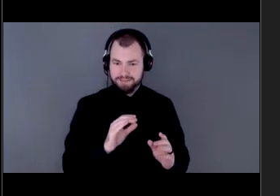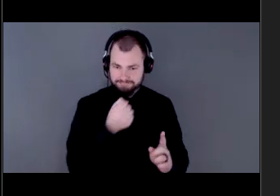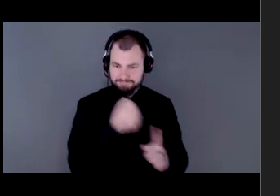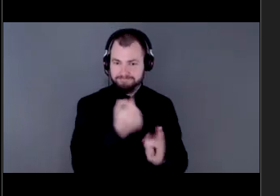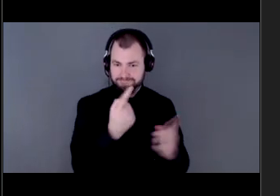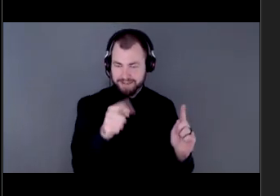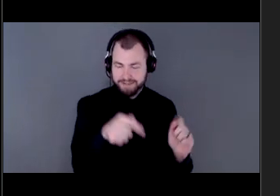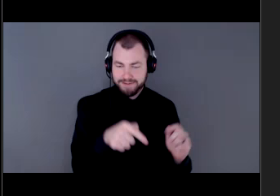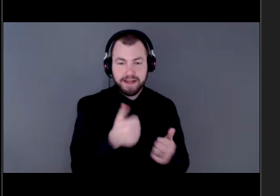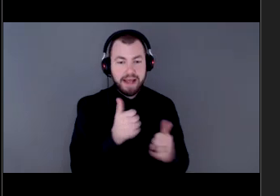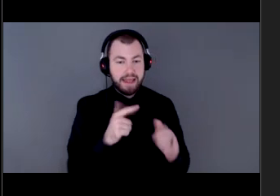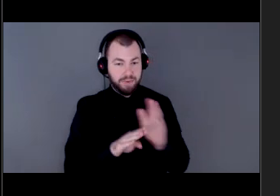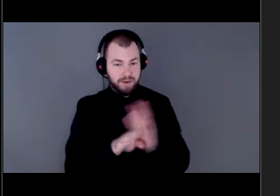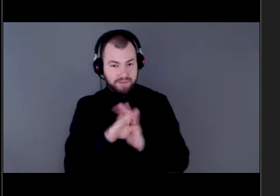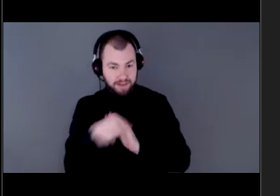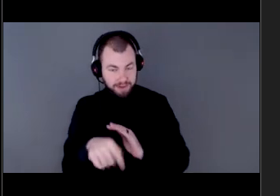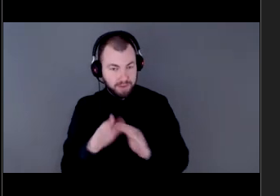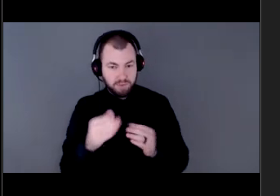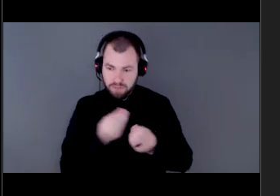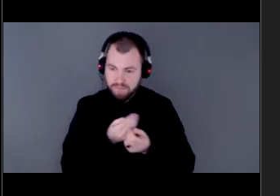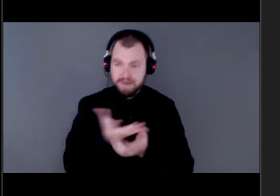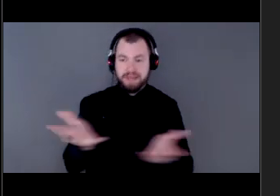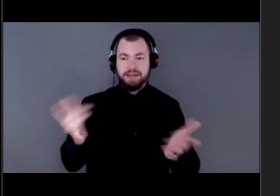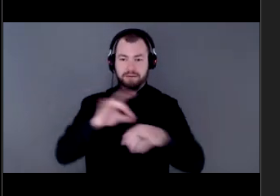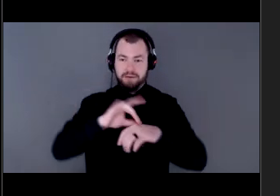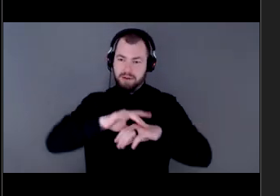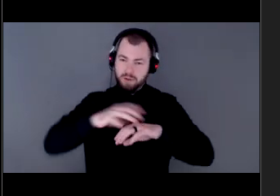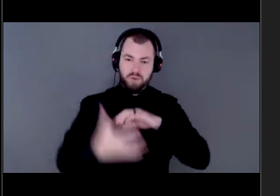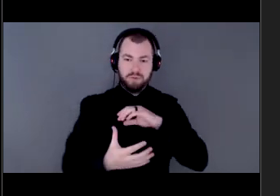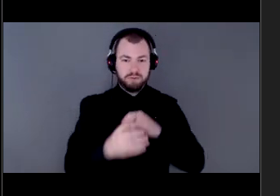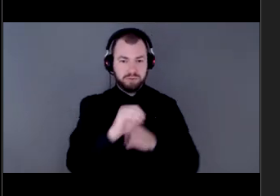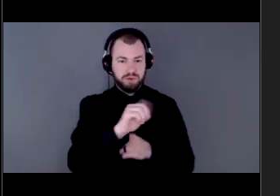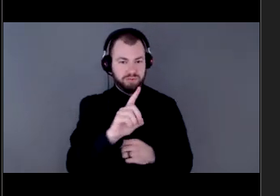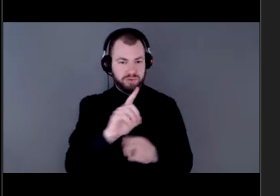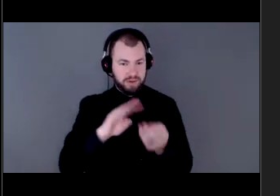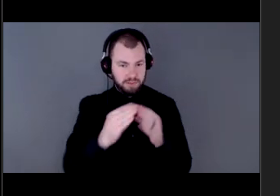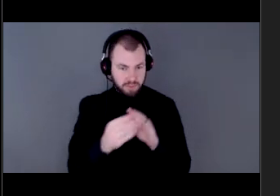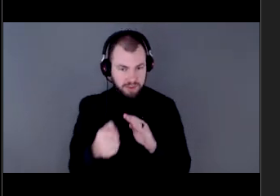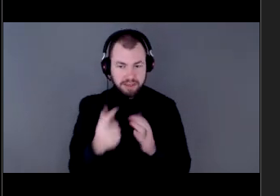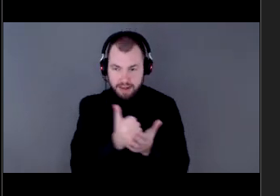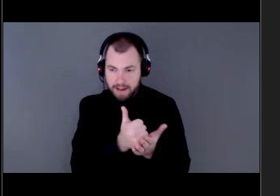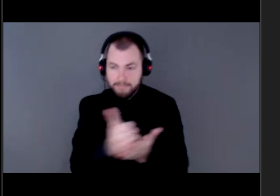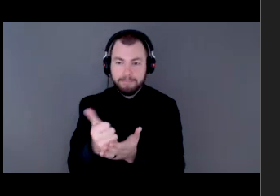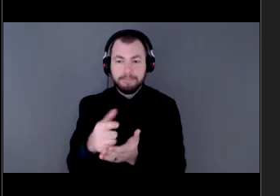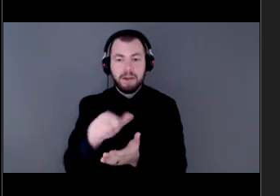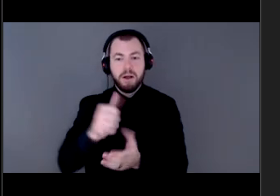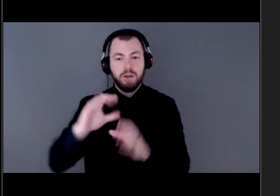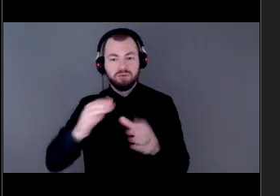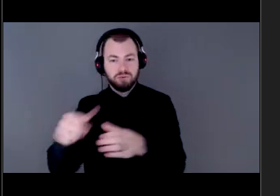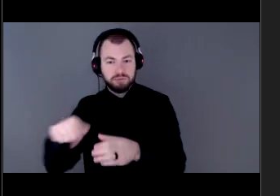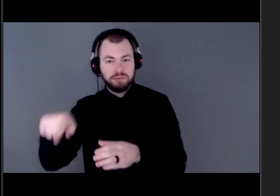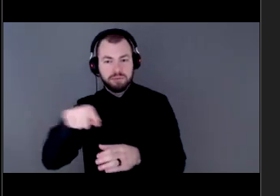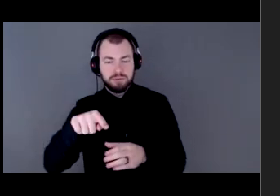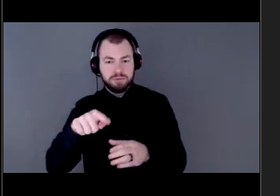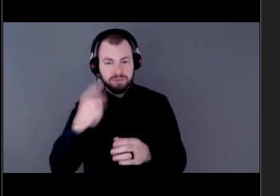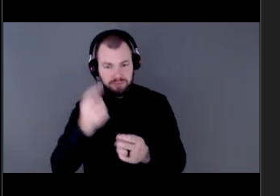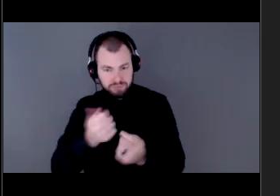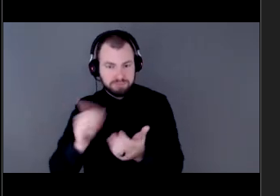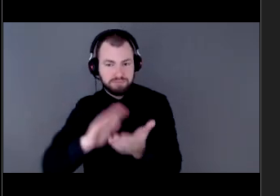develop here will be provided open source to the global marine debris community to assist other groups in their removal